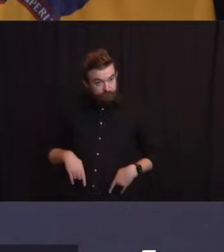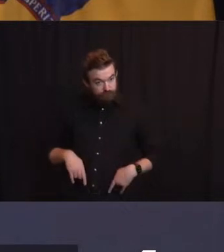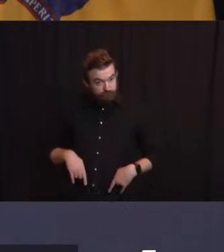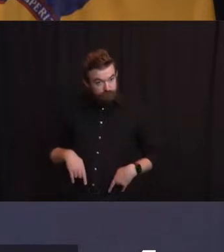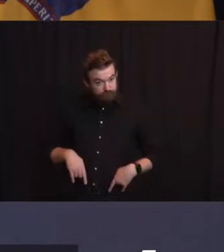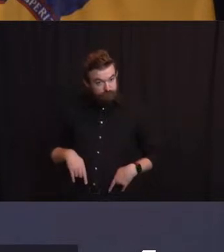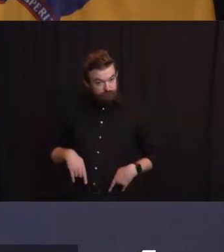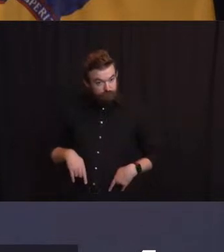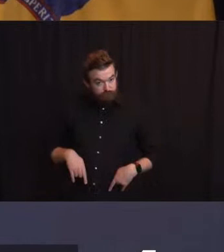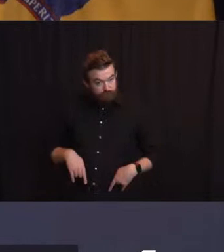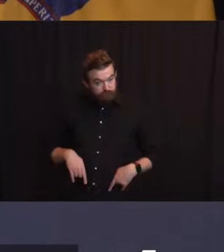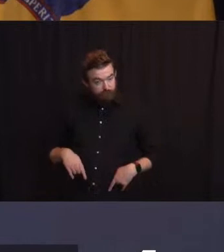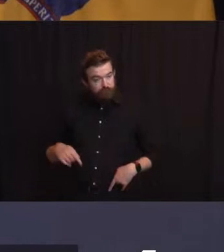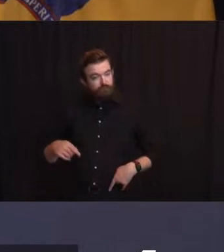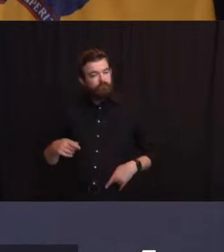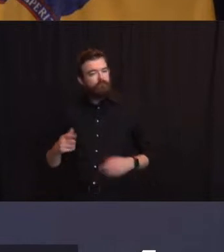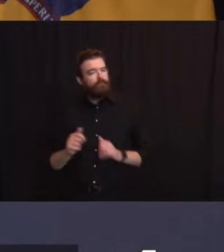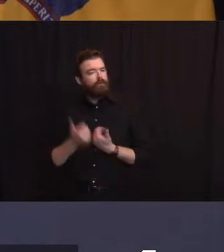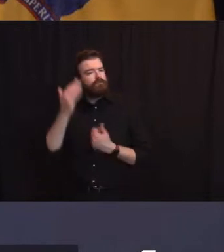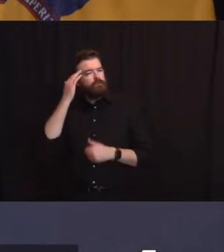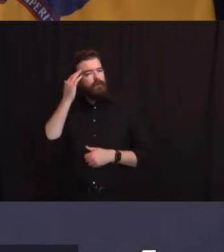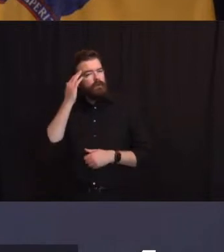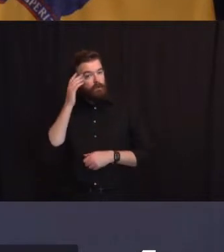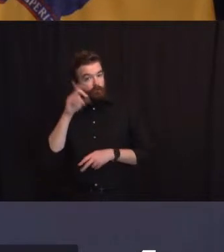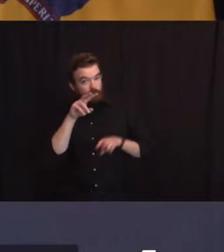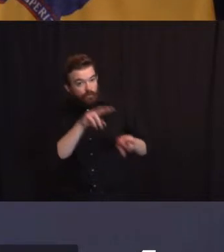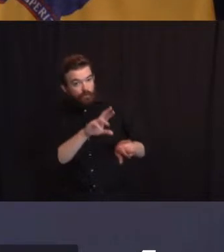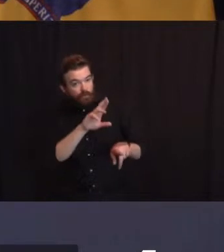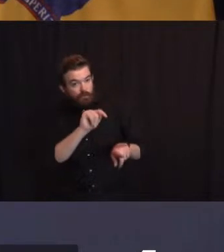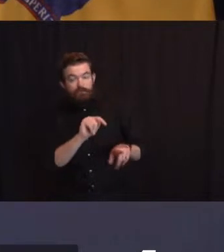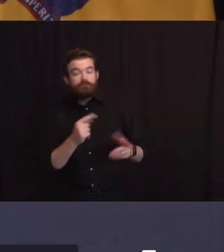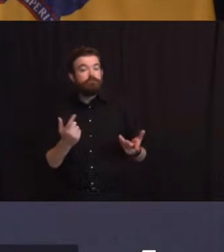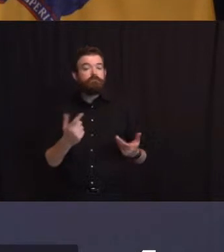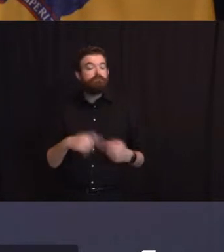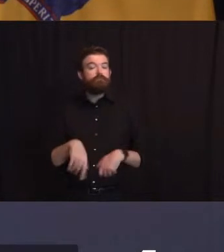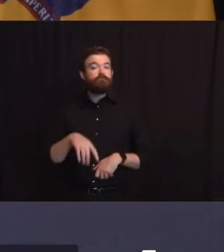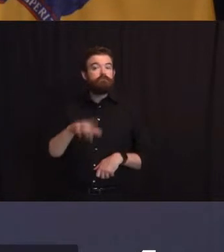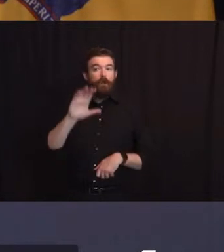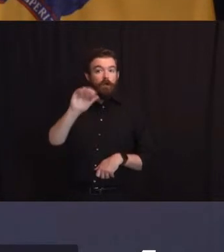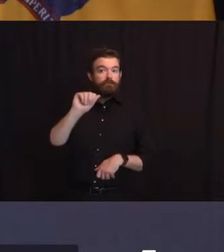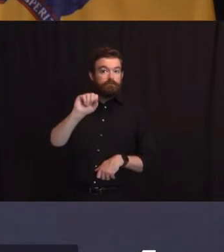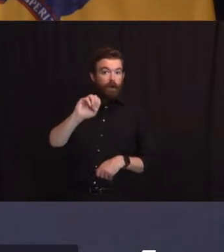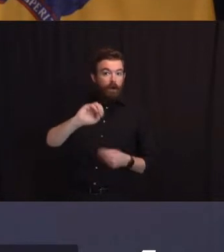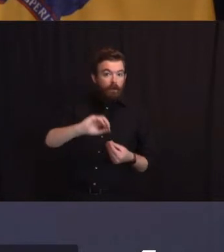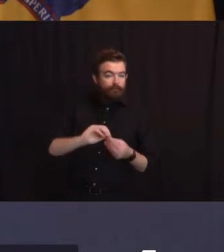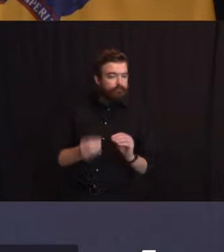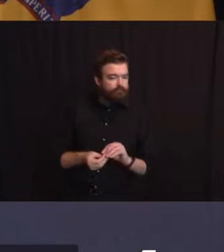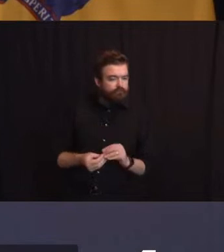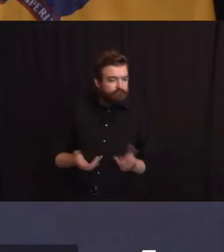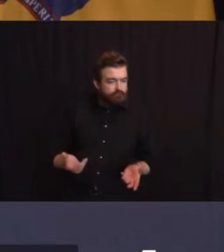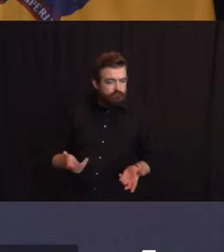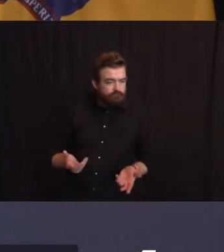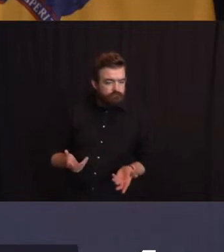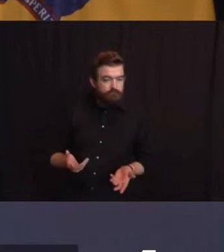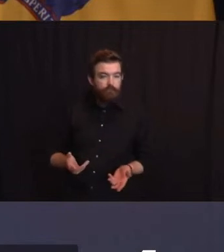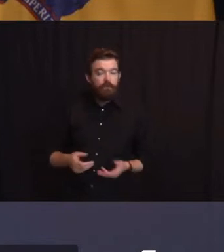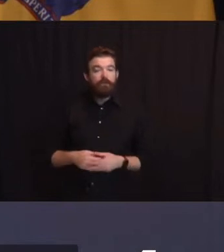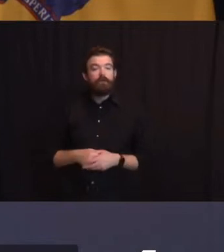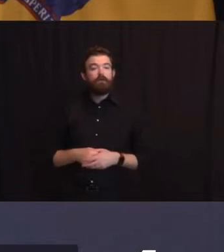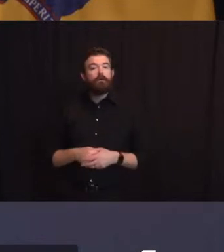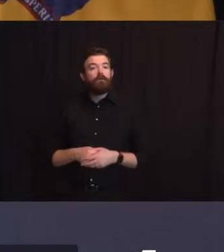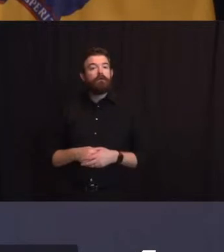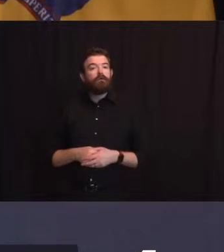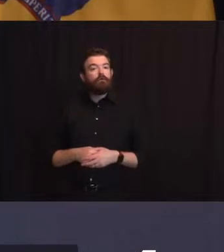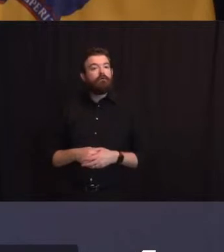that? Similarly, you mentioned just a few moments ago that part of the reason that we are where we are in terms of fighting the pandemic are